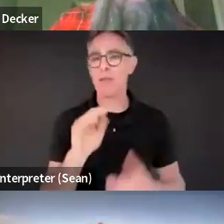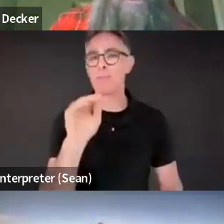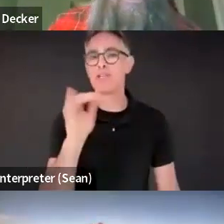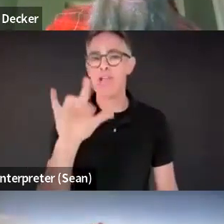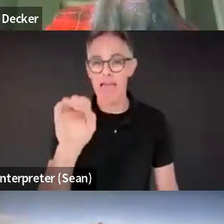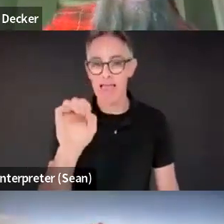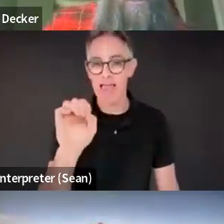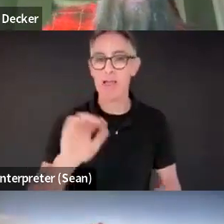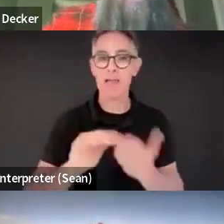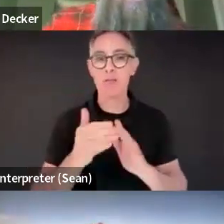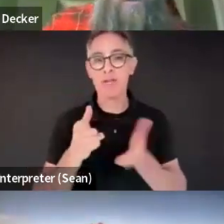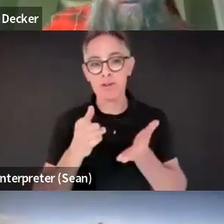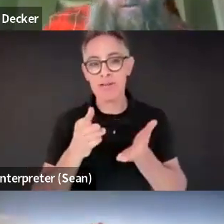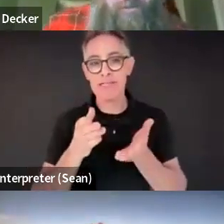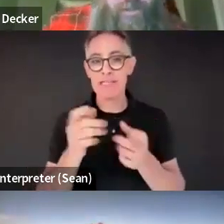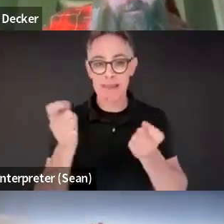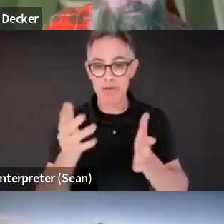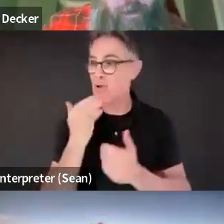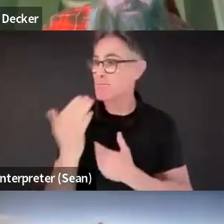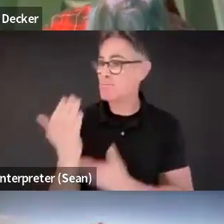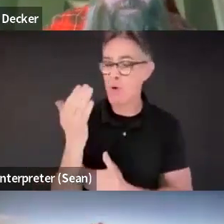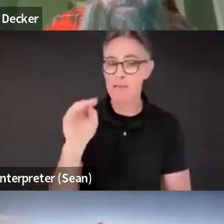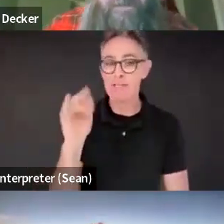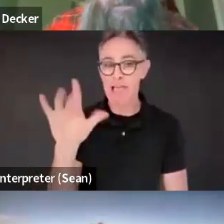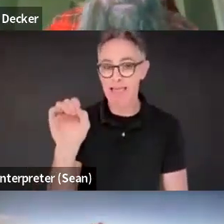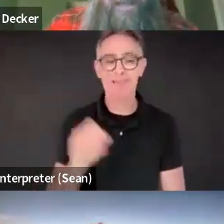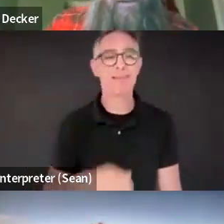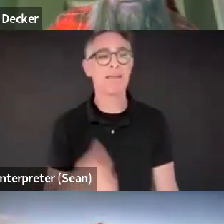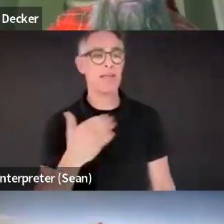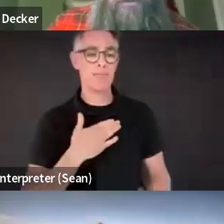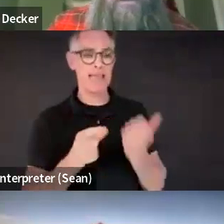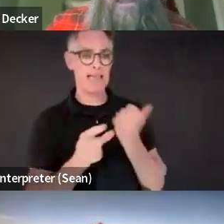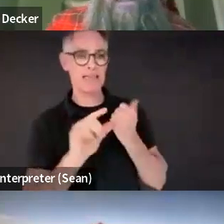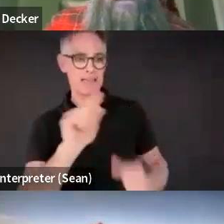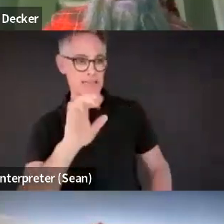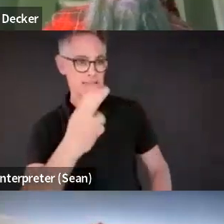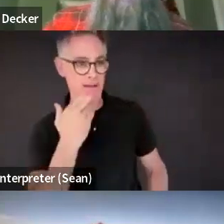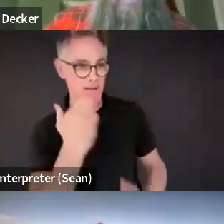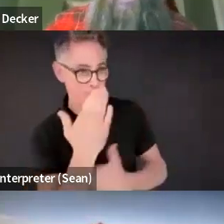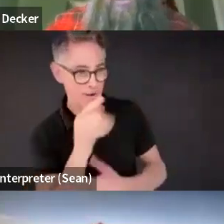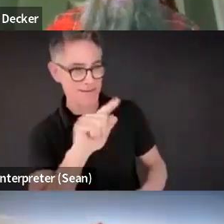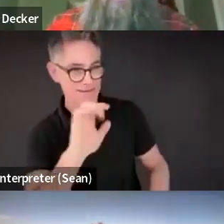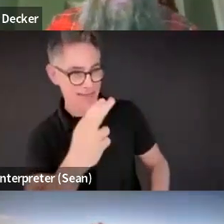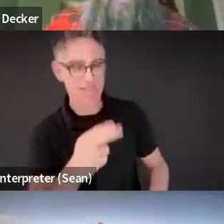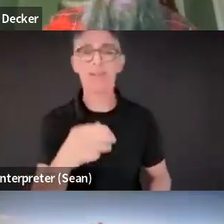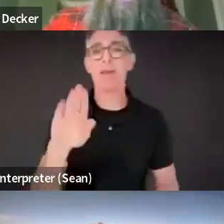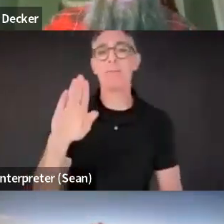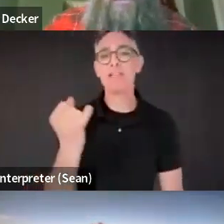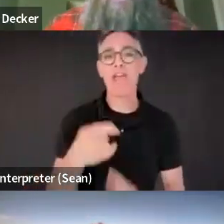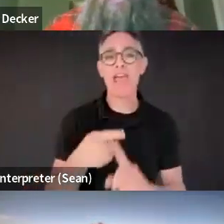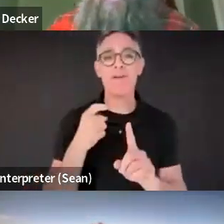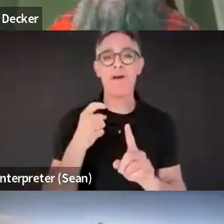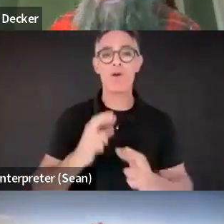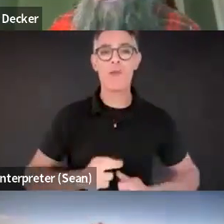our community services manager. Good morning, Michelle. We've got my assistant Zach on. Good morning, Zach. BJ from